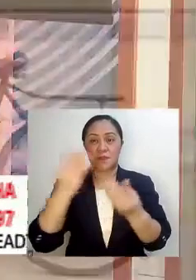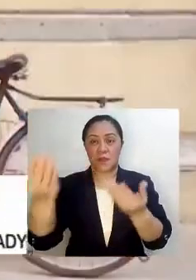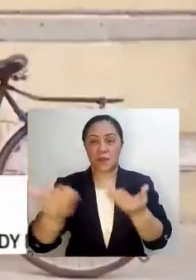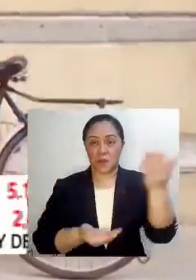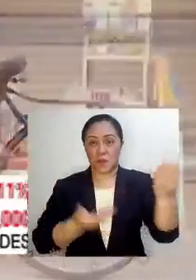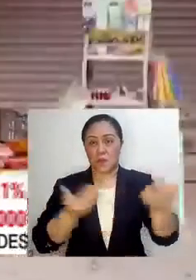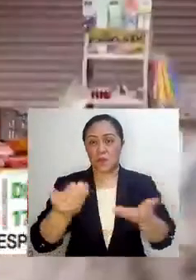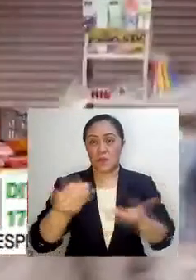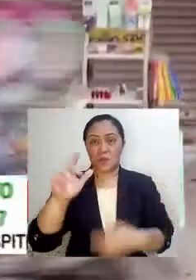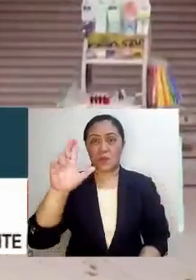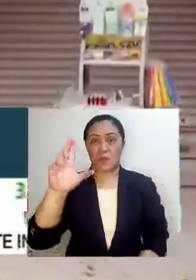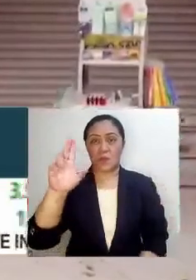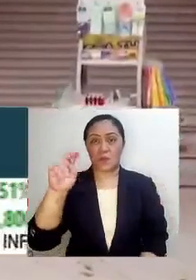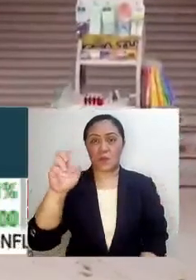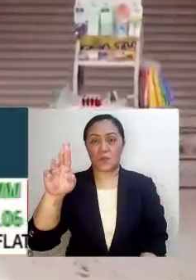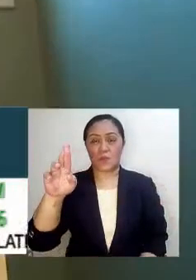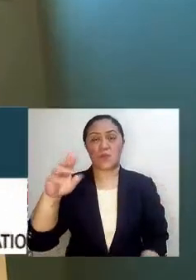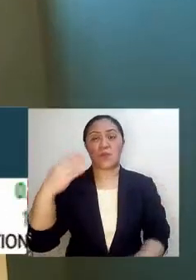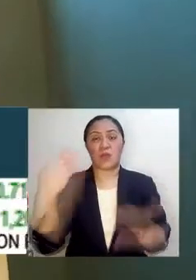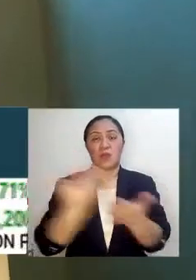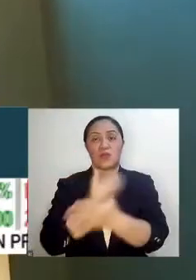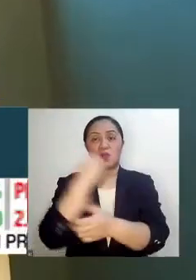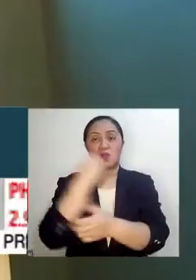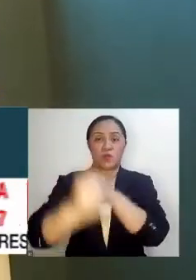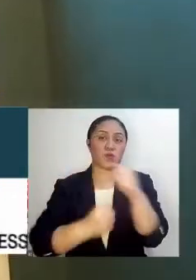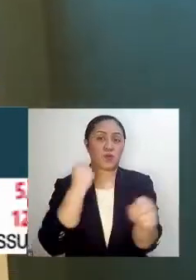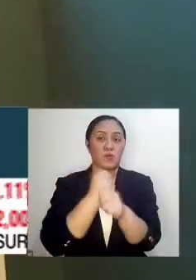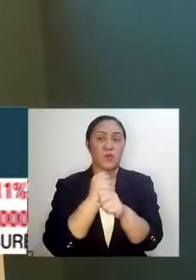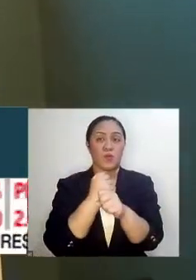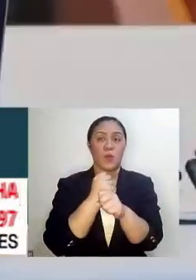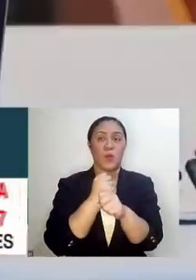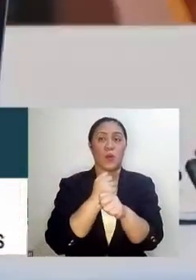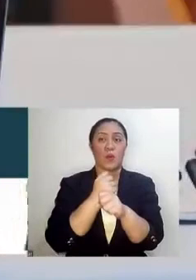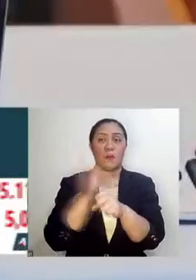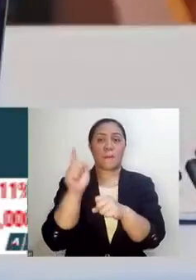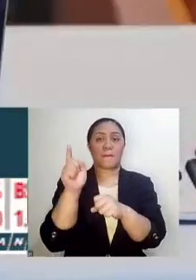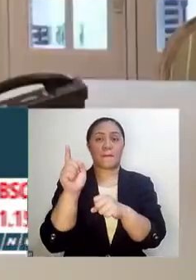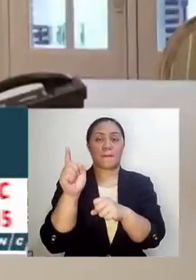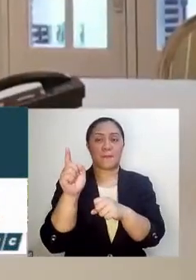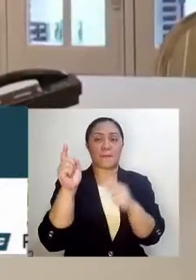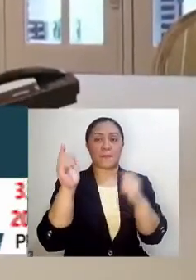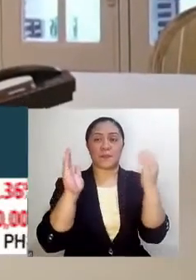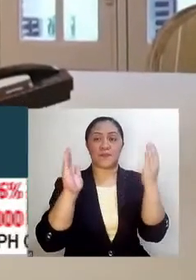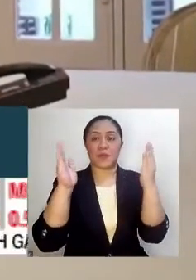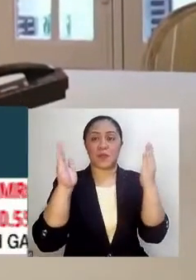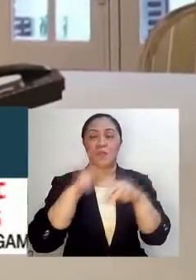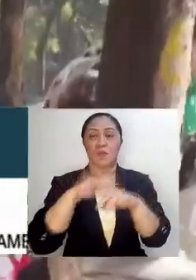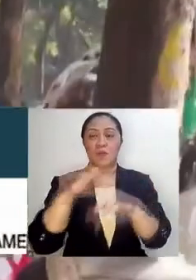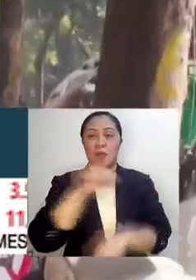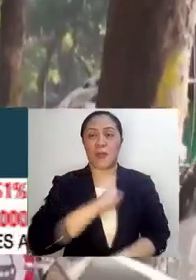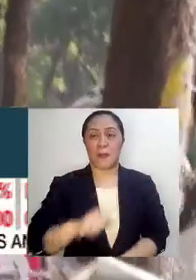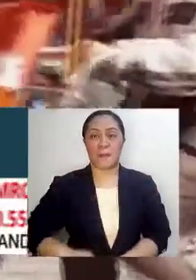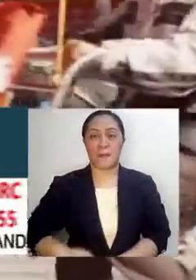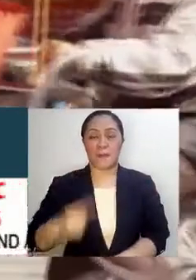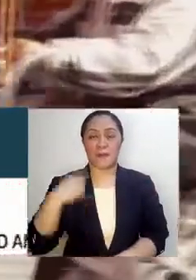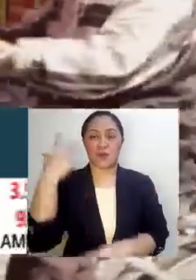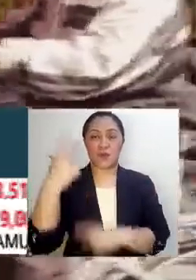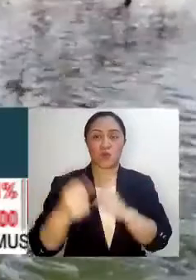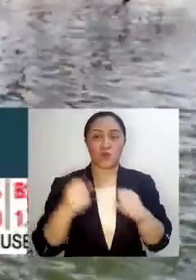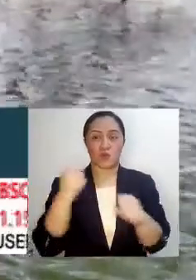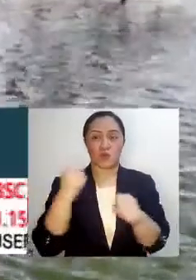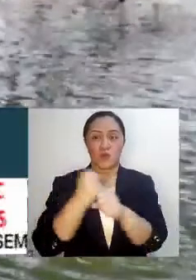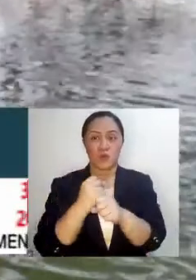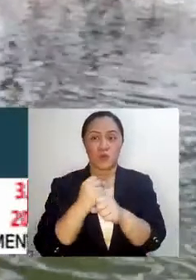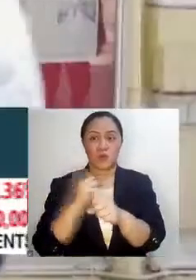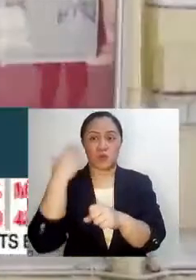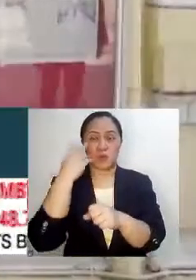Year. Dan Krintenbrick, who has served as ambassador for over 3 years, starred alongside Vietnamese